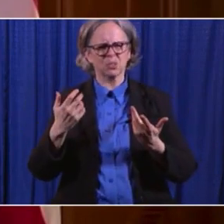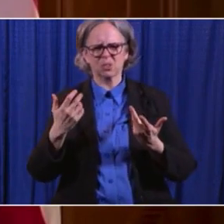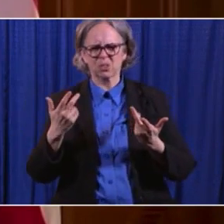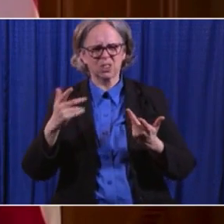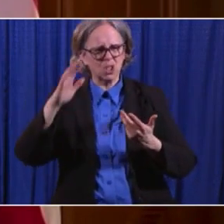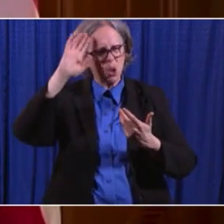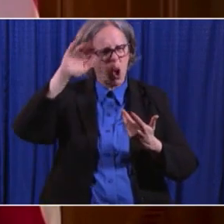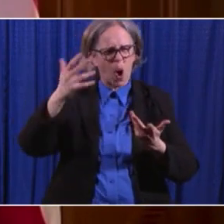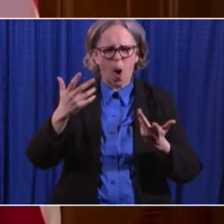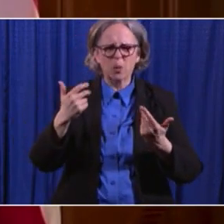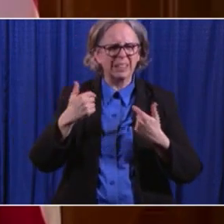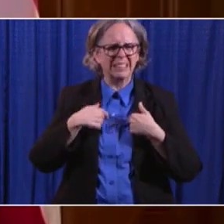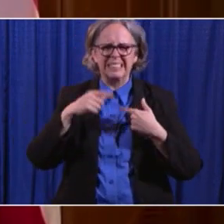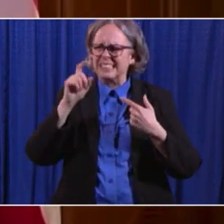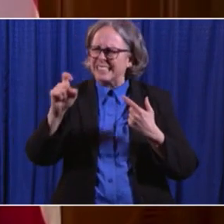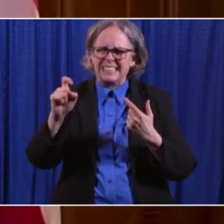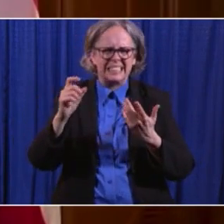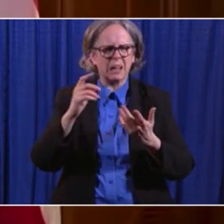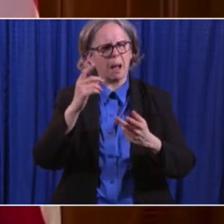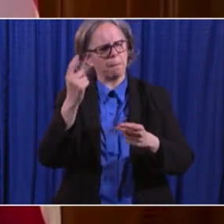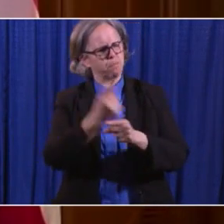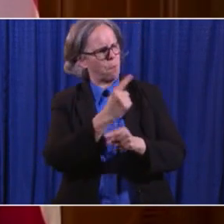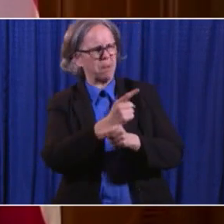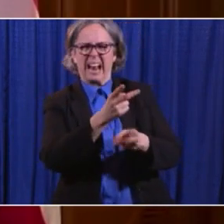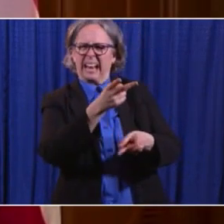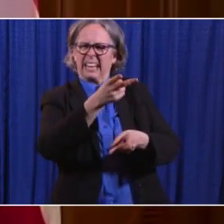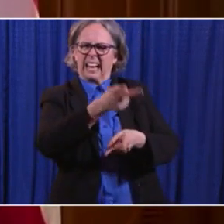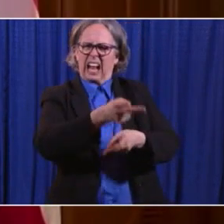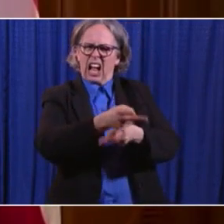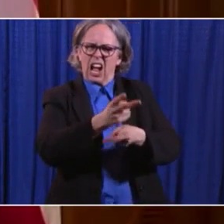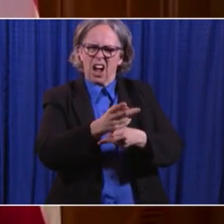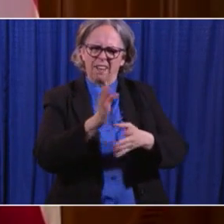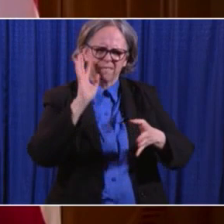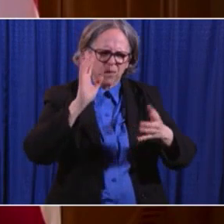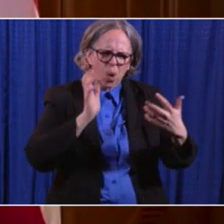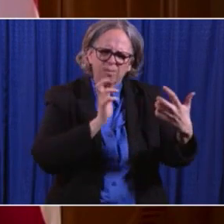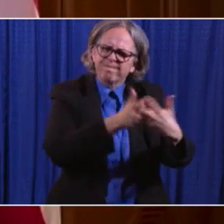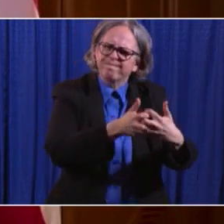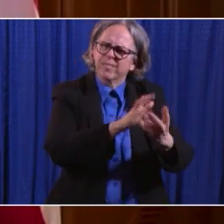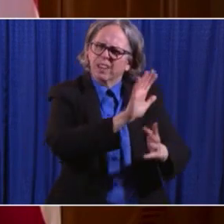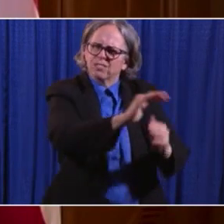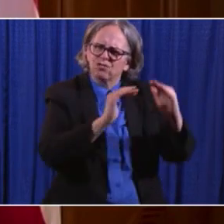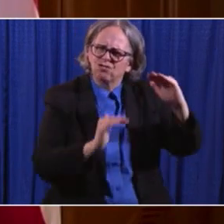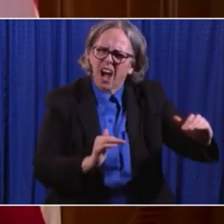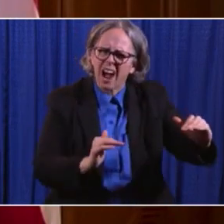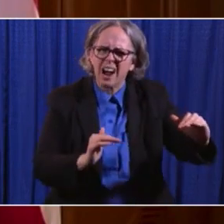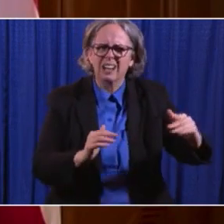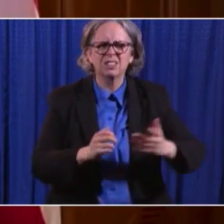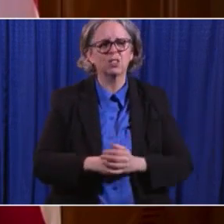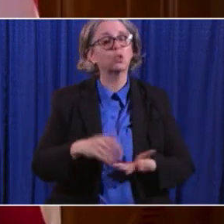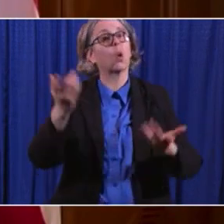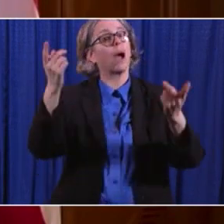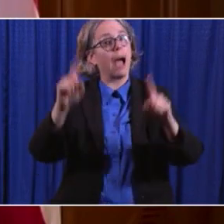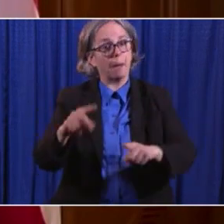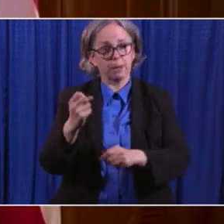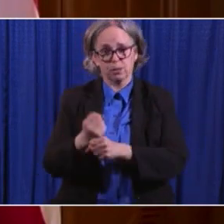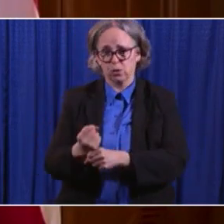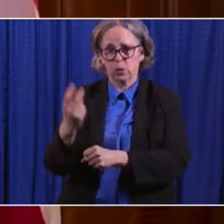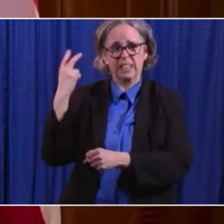time. Our first executive budget 2 years ago included brand new funding to support